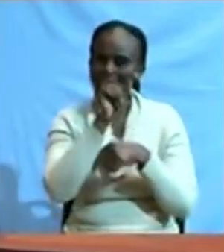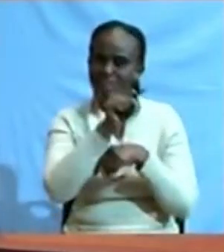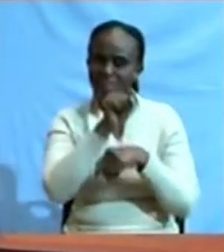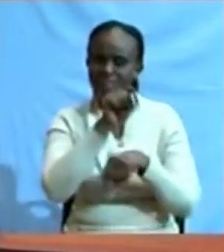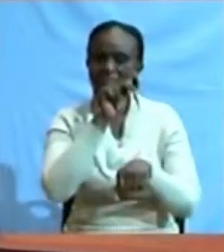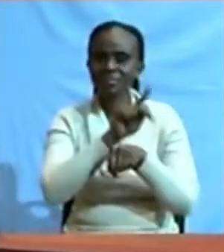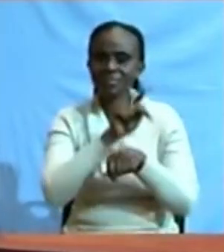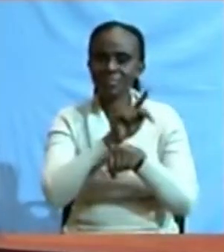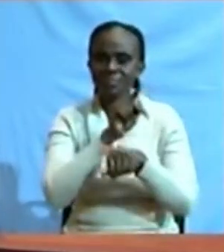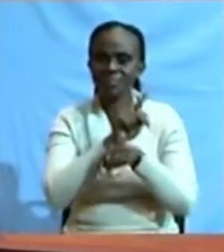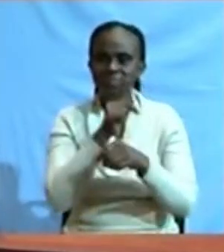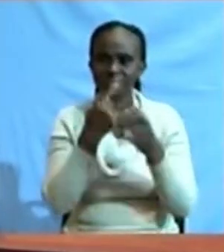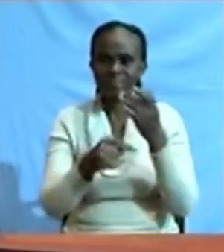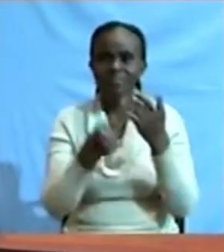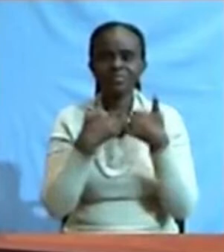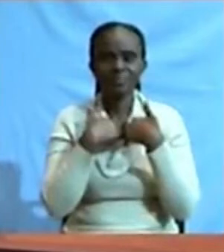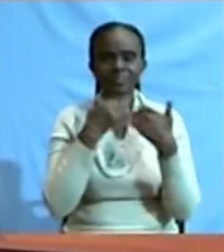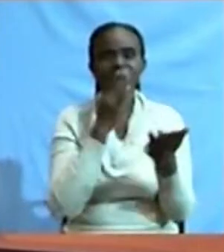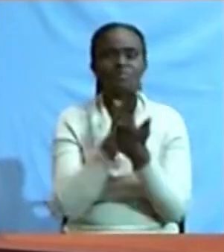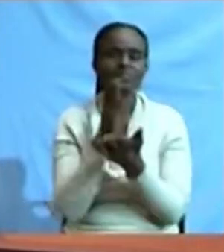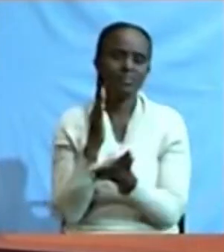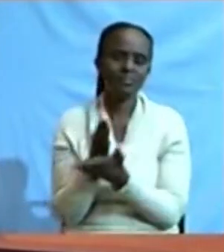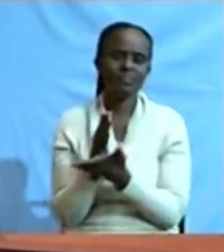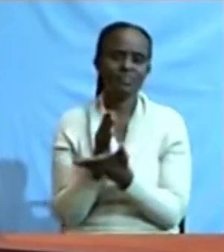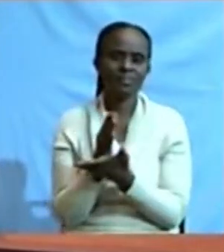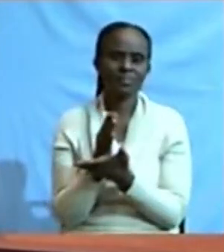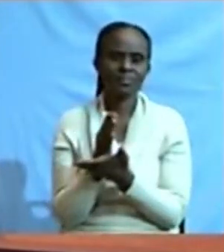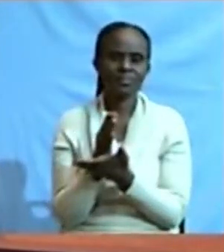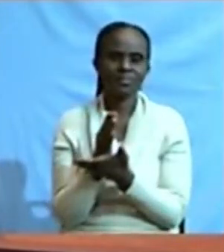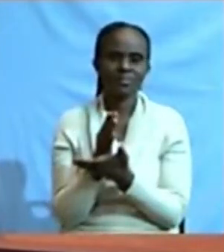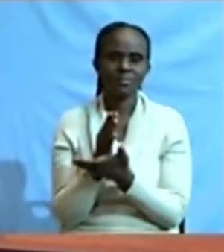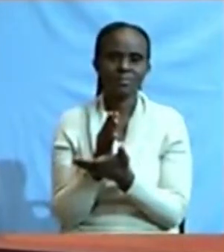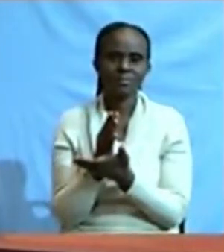projects that have stalled?